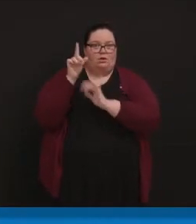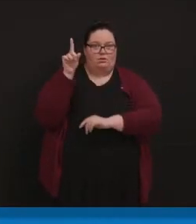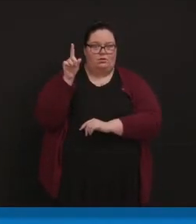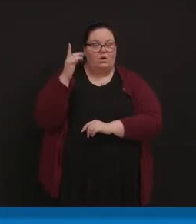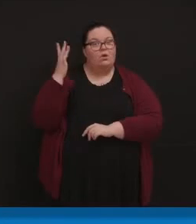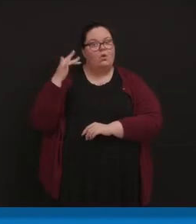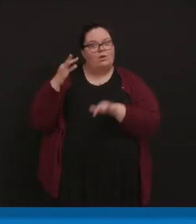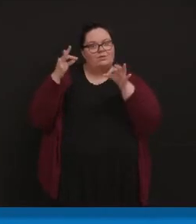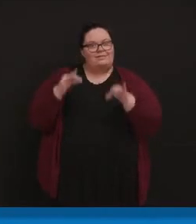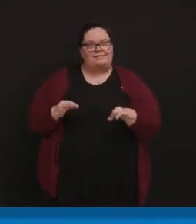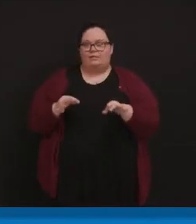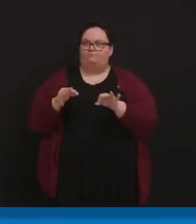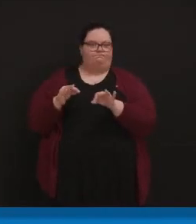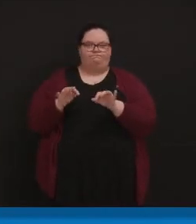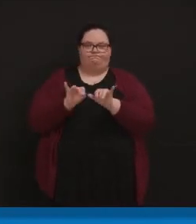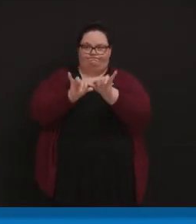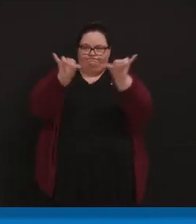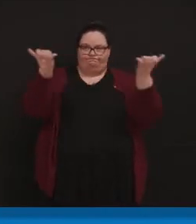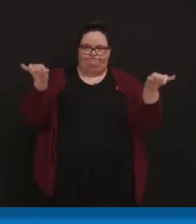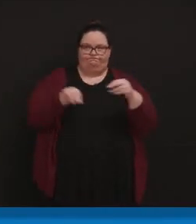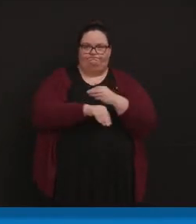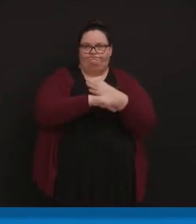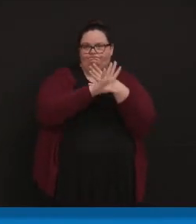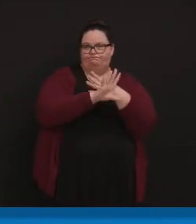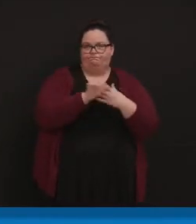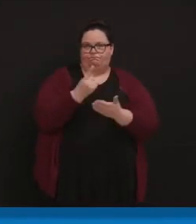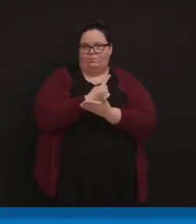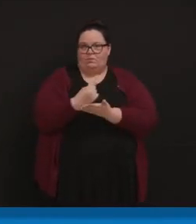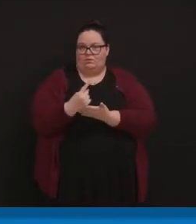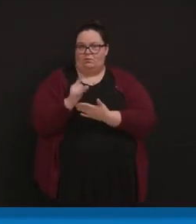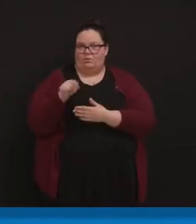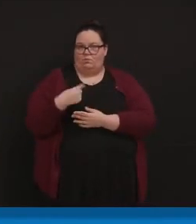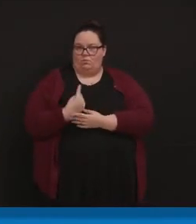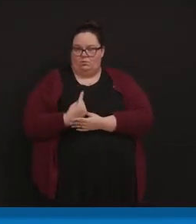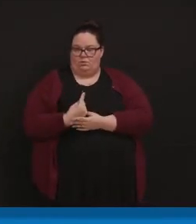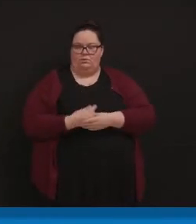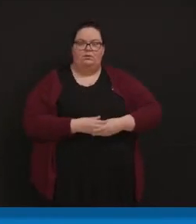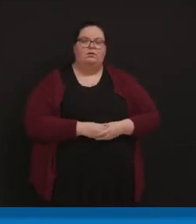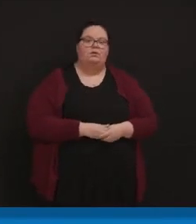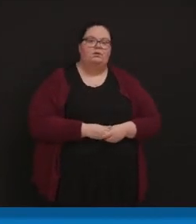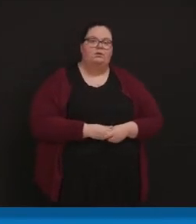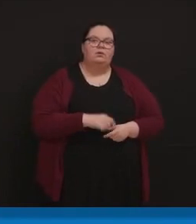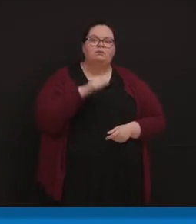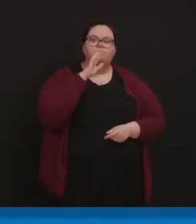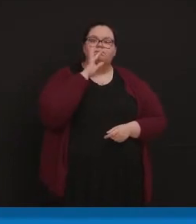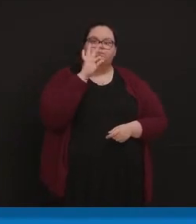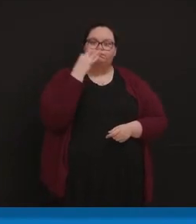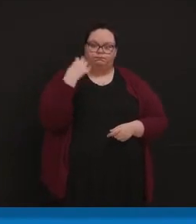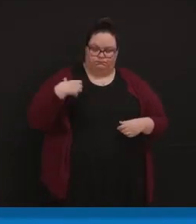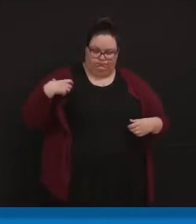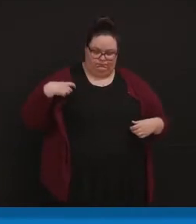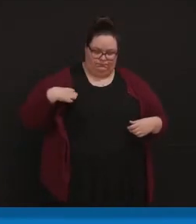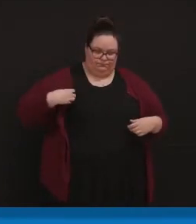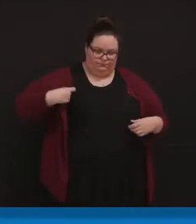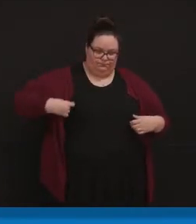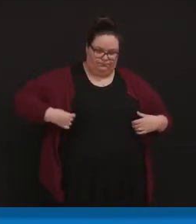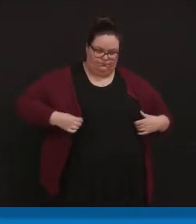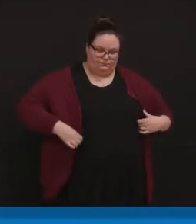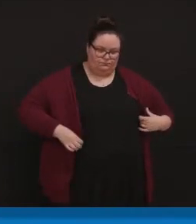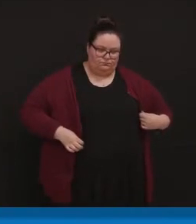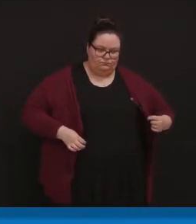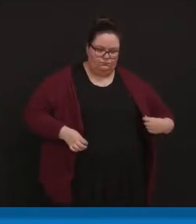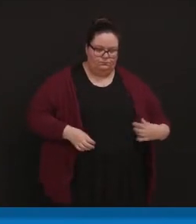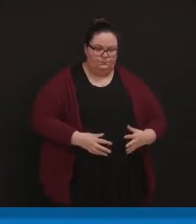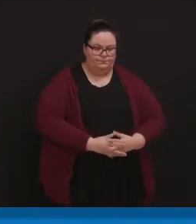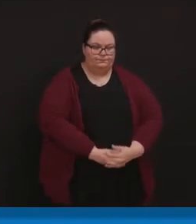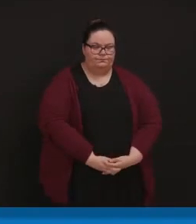that decision to move those students to home learning just for the next week. Alors, nous avons toujours dit que nous...